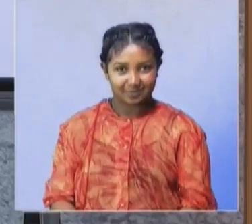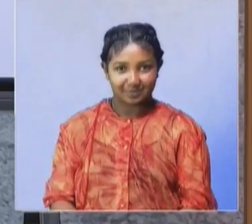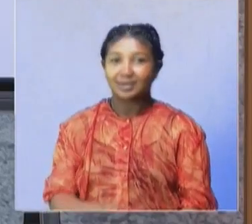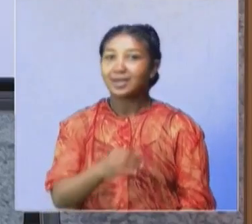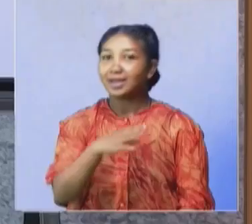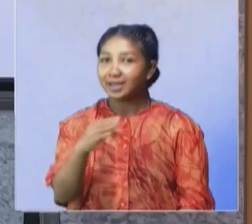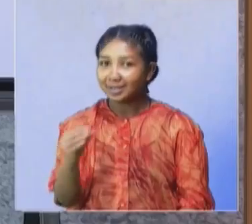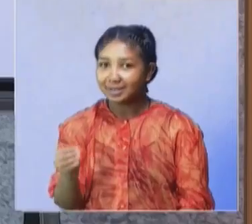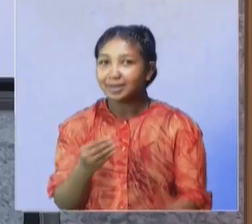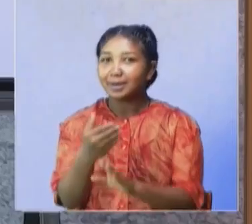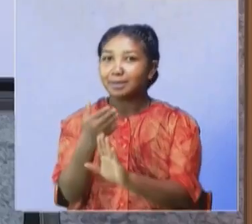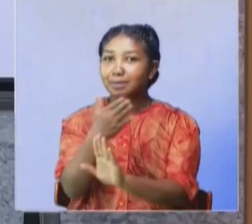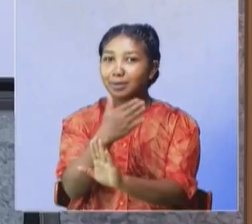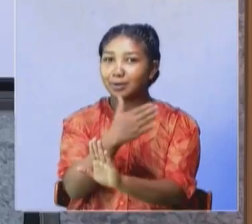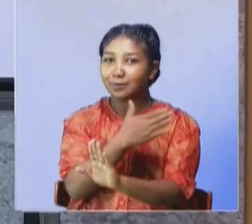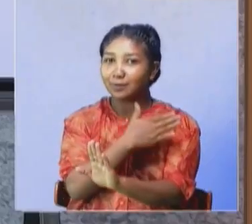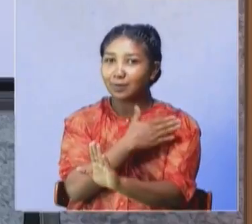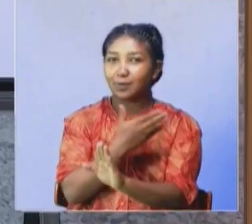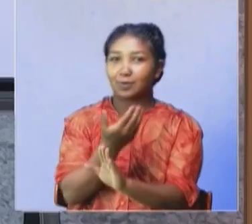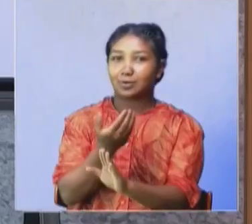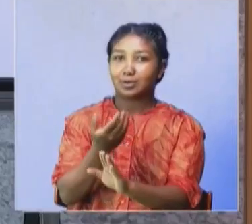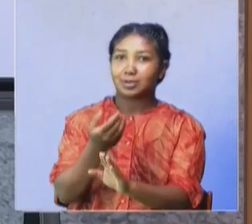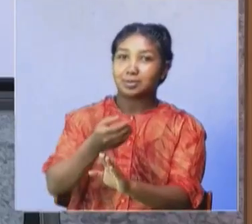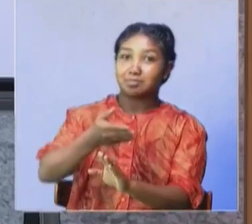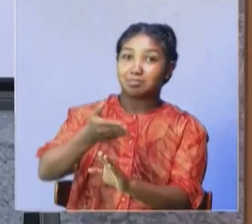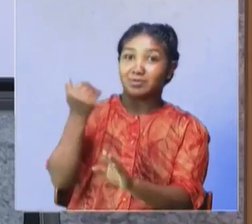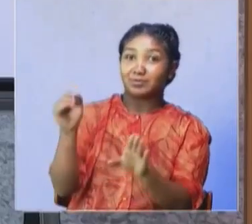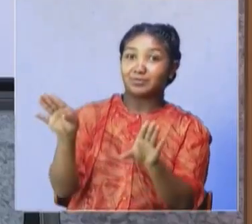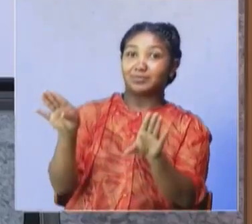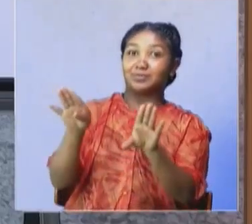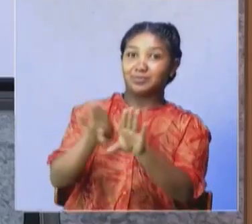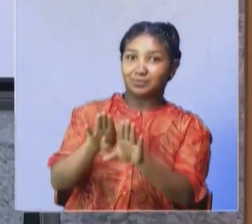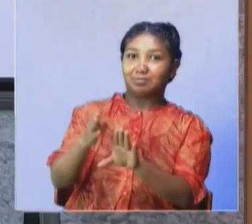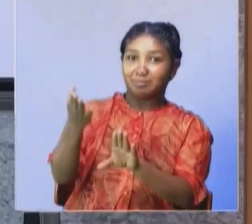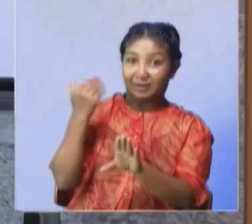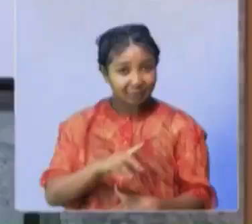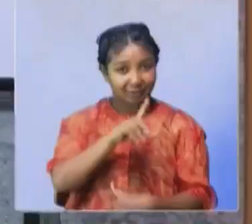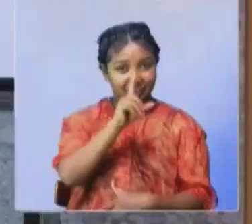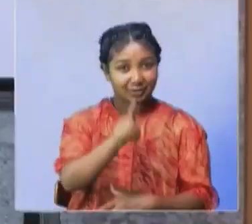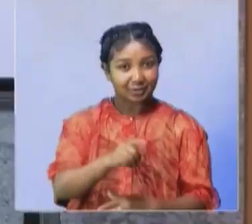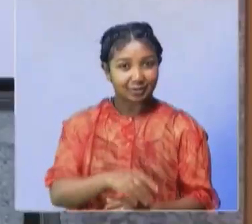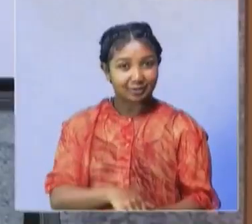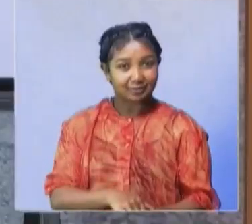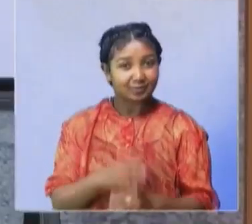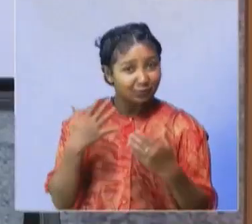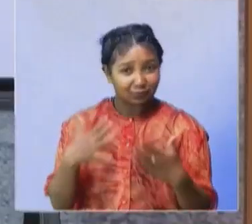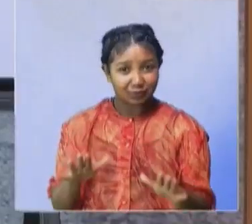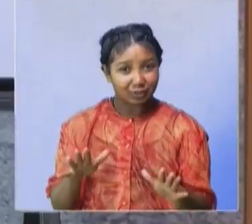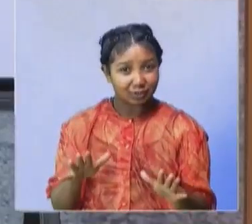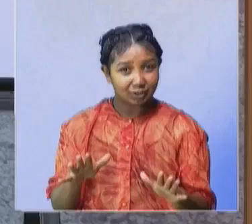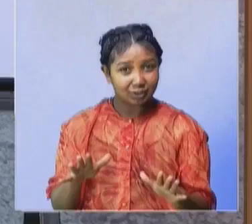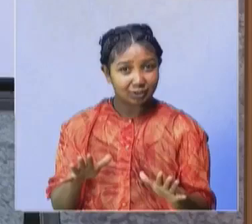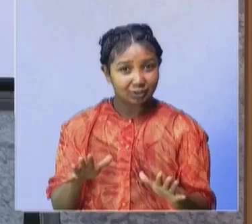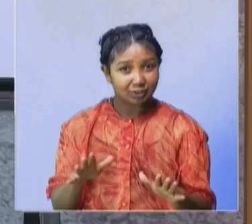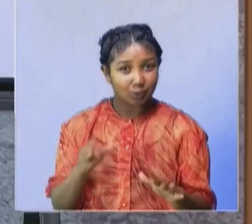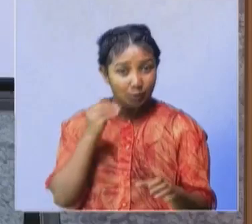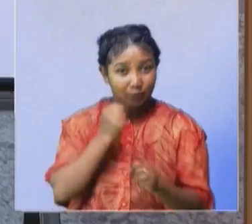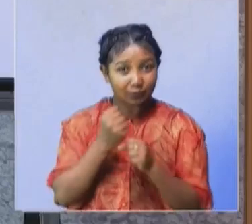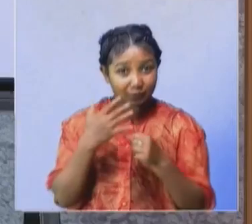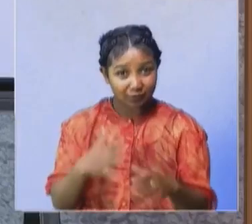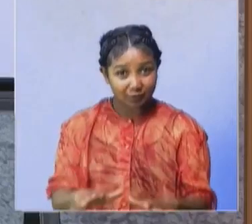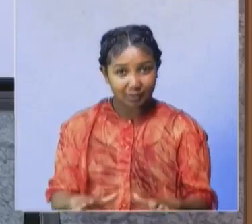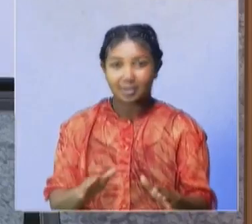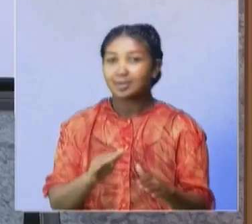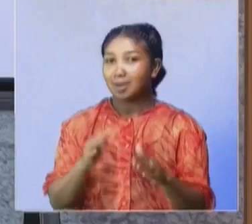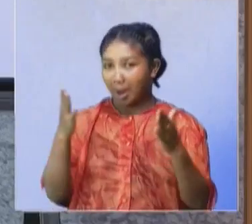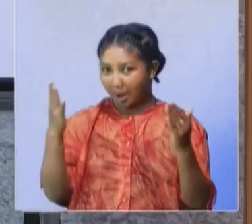And before we closed our previous lesson, I gave you homework. Have you finished your homework? I hope